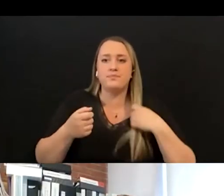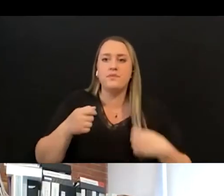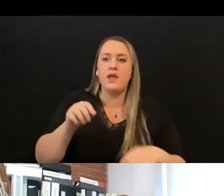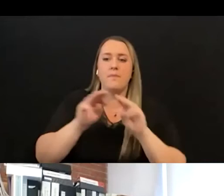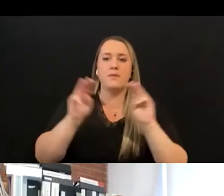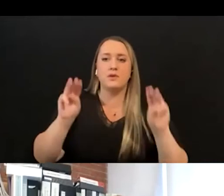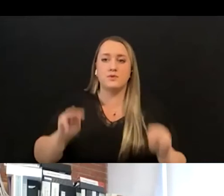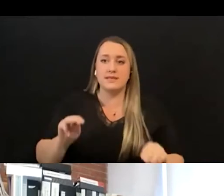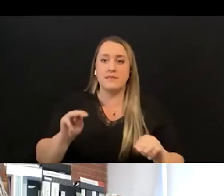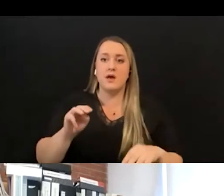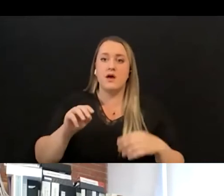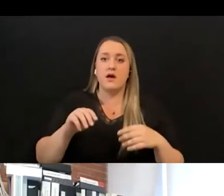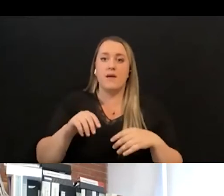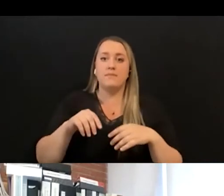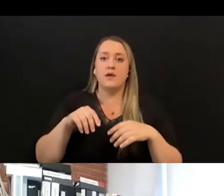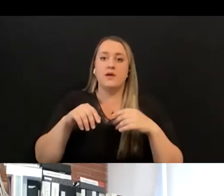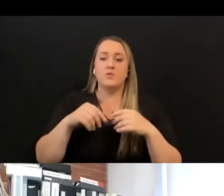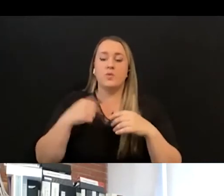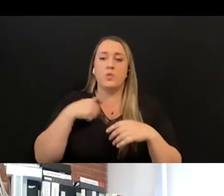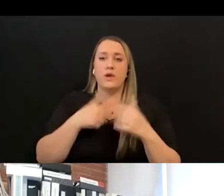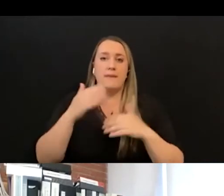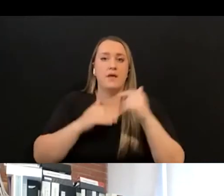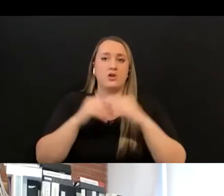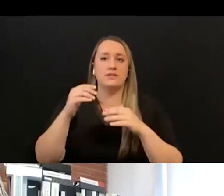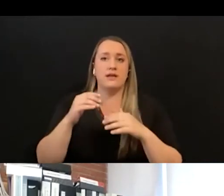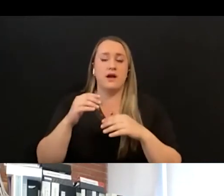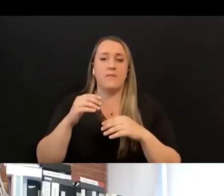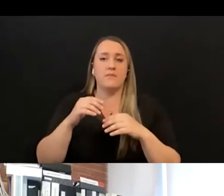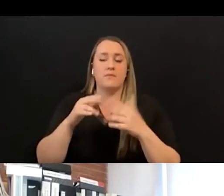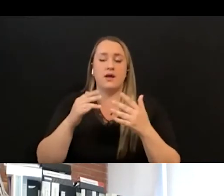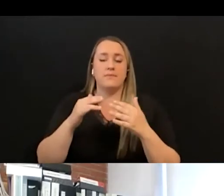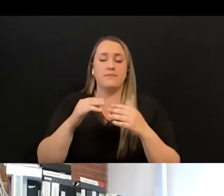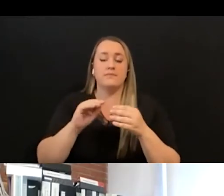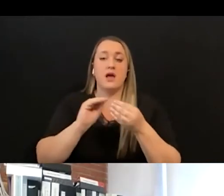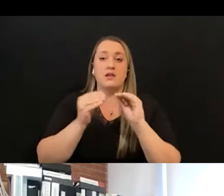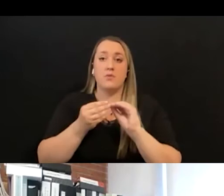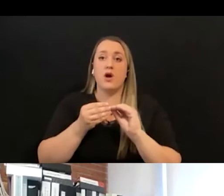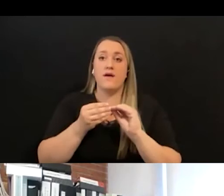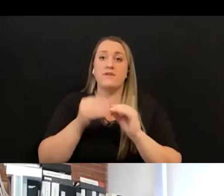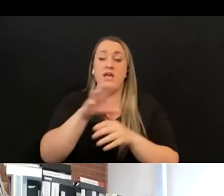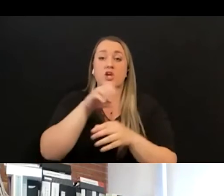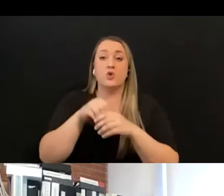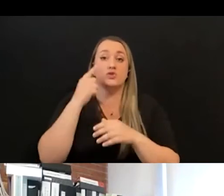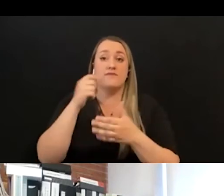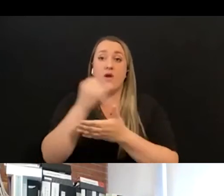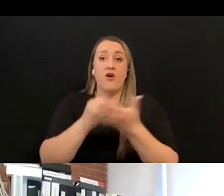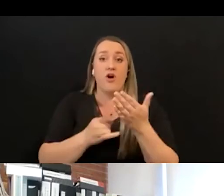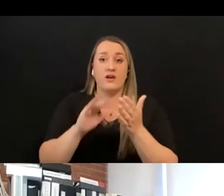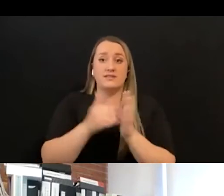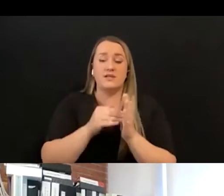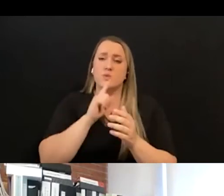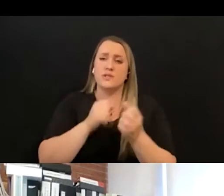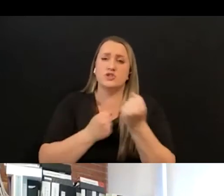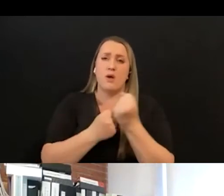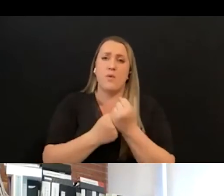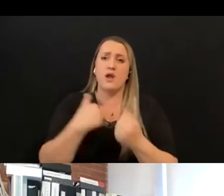support building capacity for inclusion at the Arts Center. So that has kind of supported us in being able to